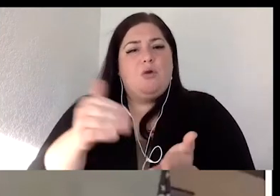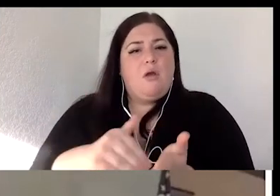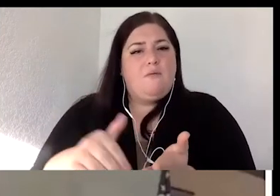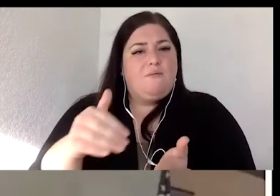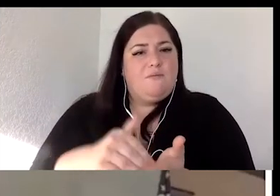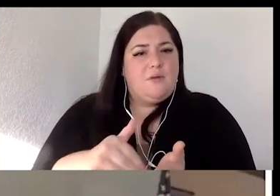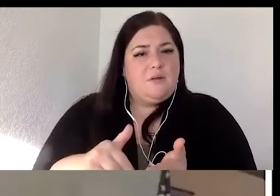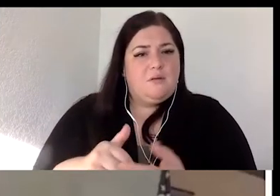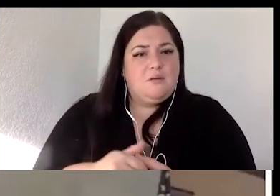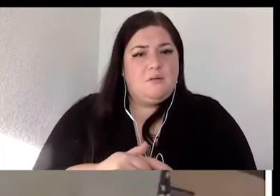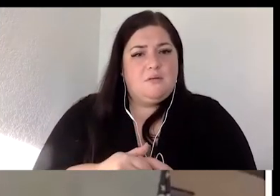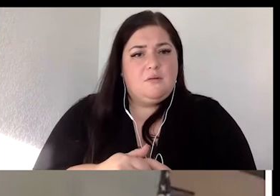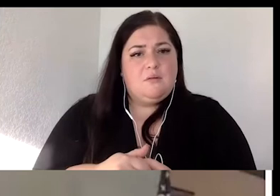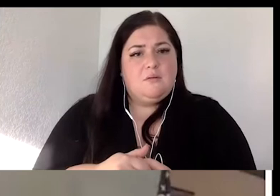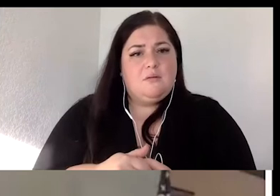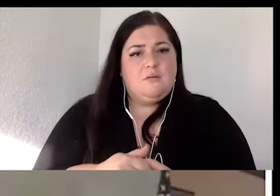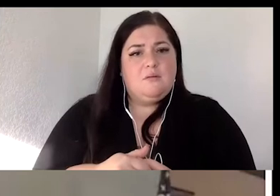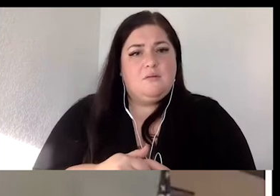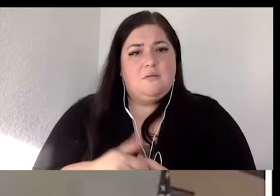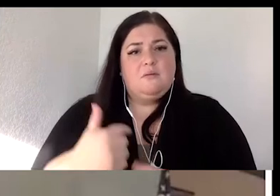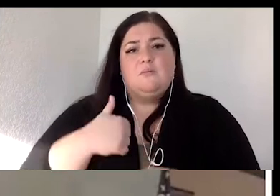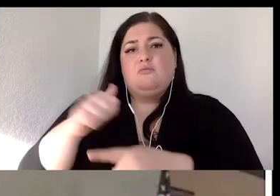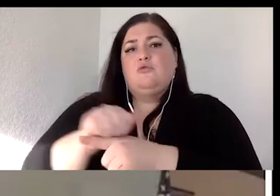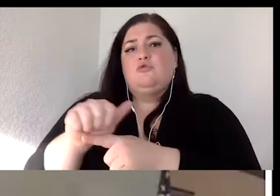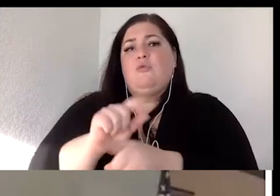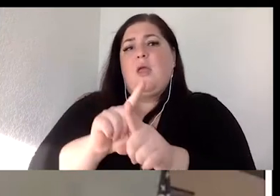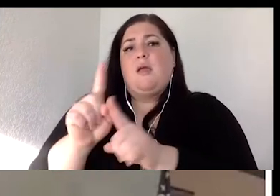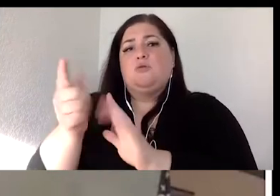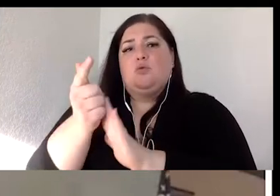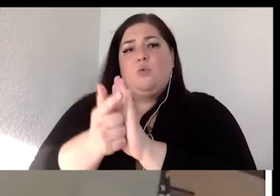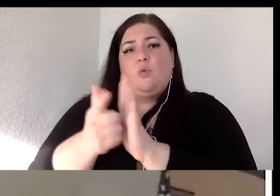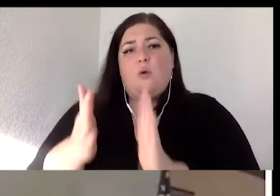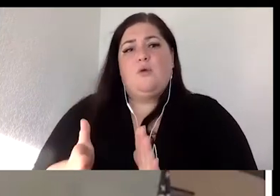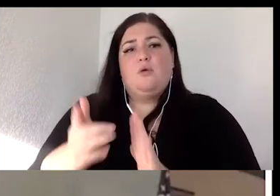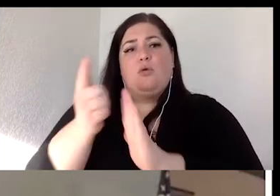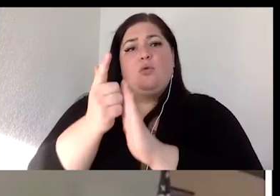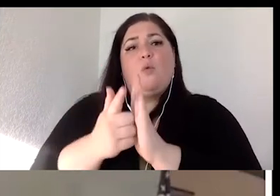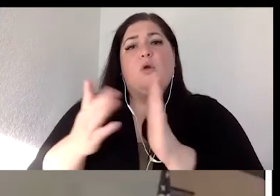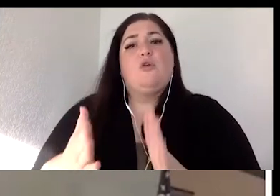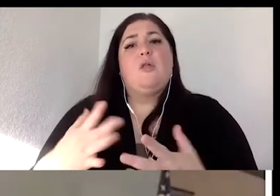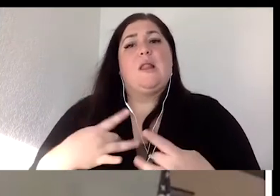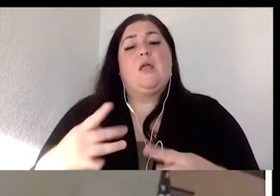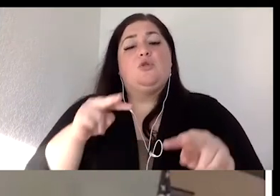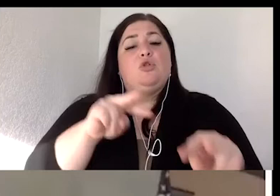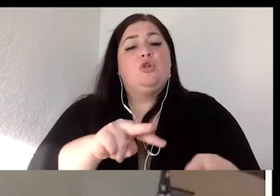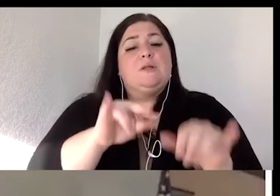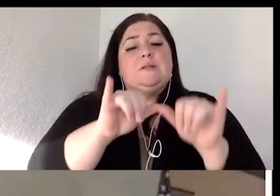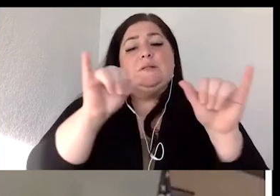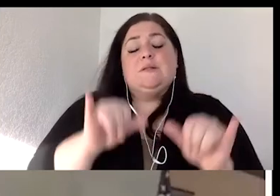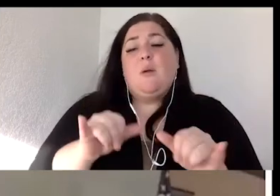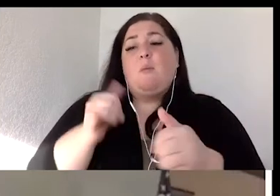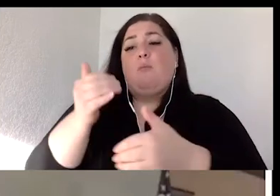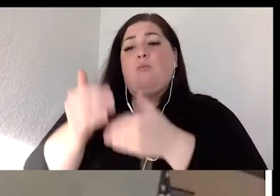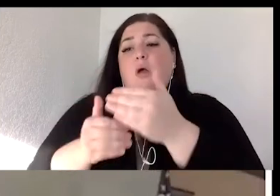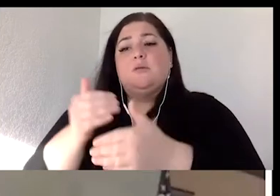day. I'm trained as a lawyer, and lawyers like to look at process and systems, and those